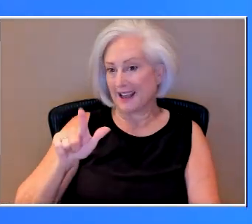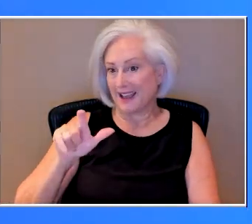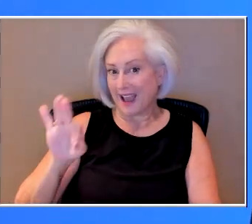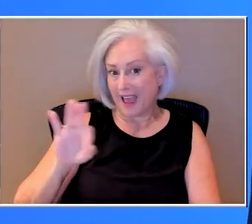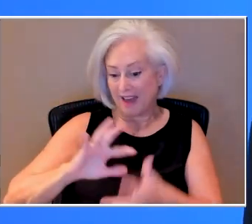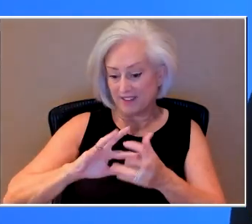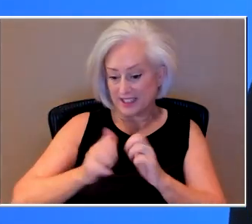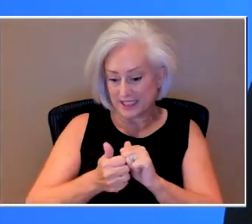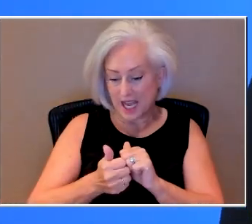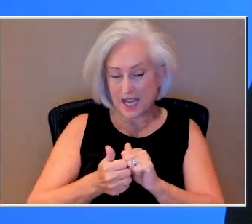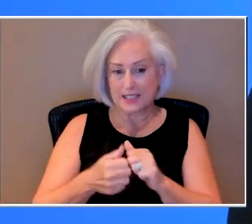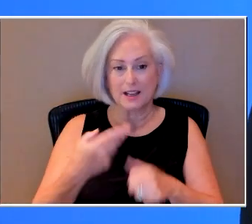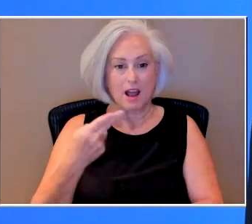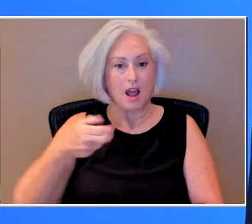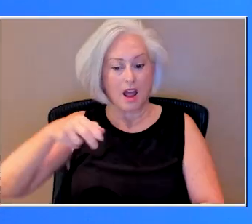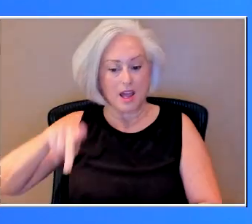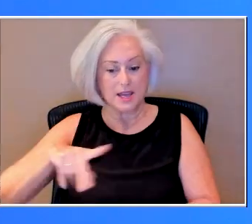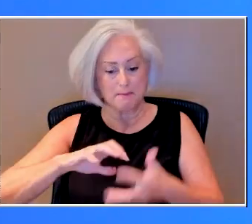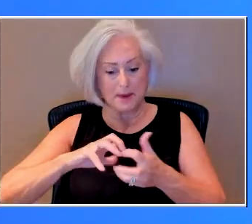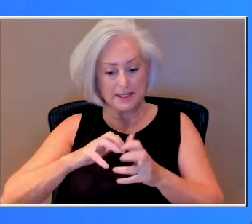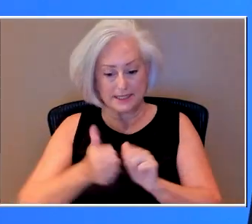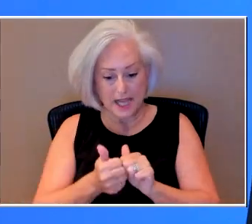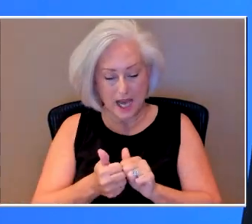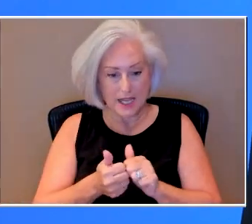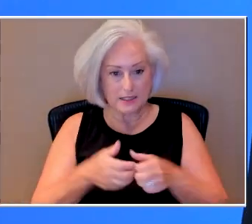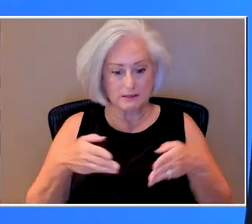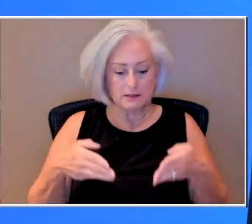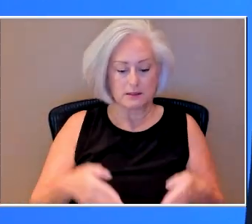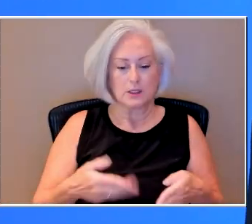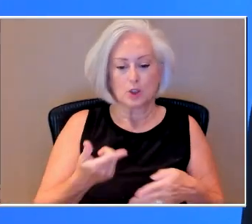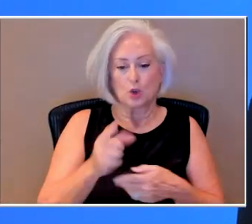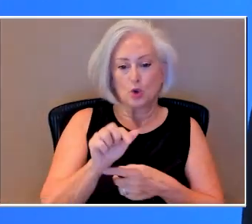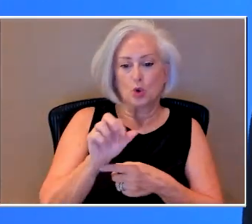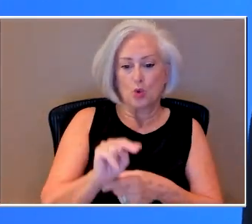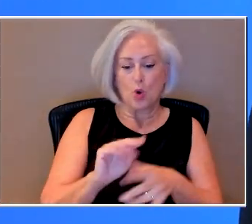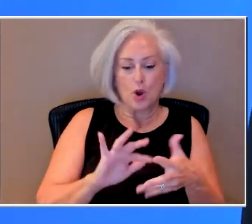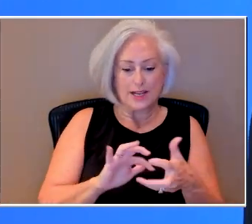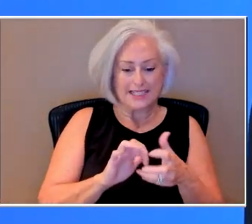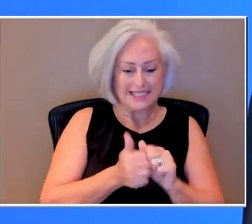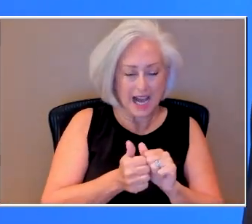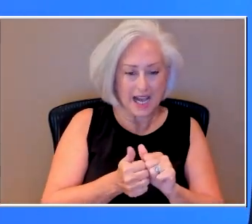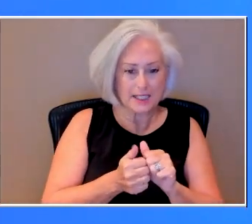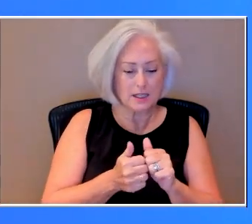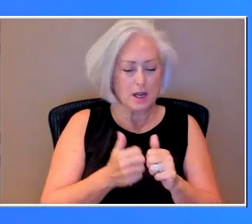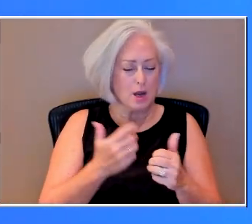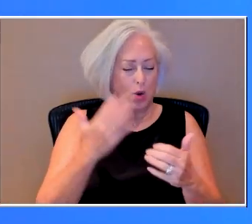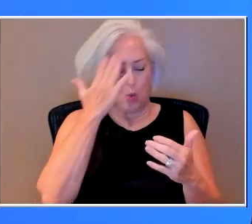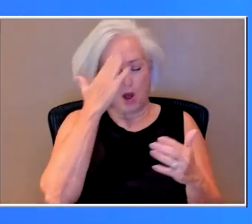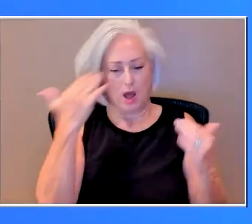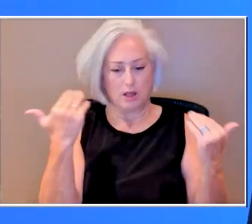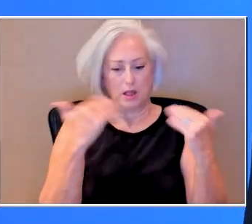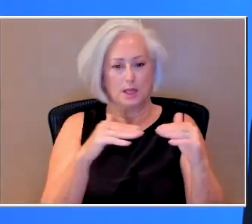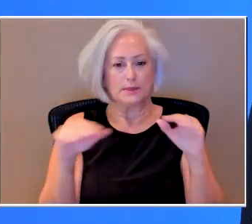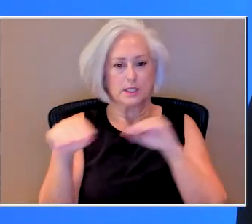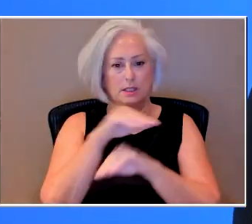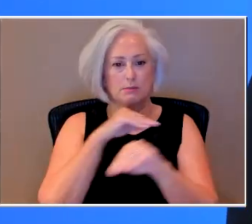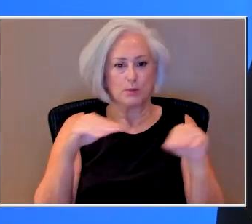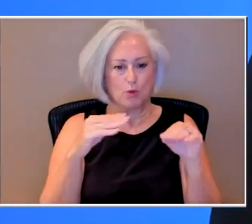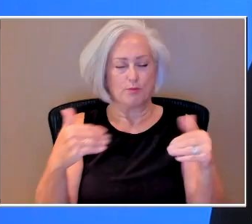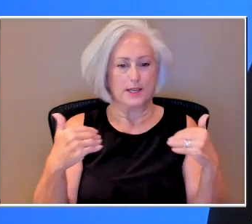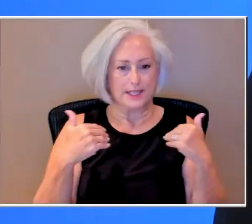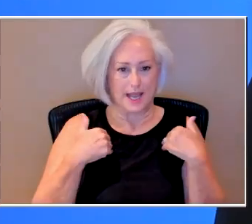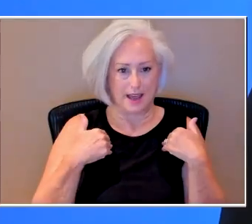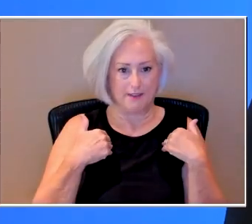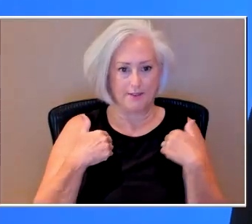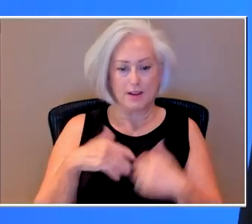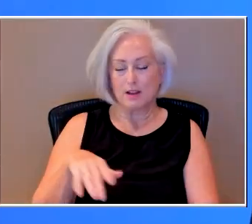tight groin? What is it that's preventing them to get to that full range of motion? And the same thing with the hinge. The back is rounding. So is that because of